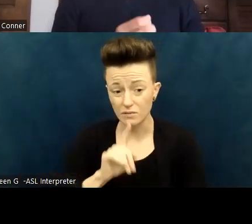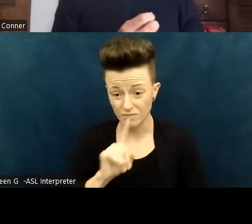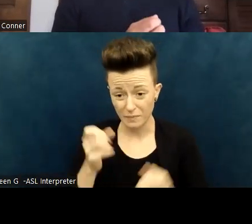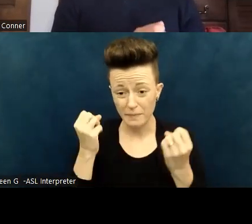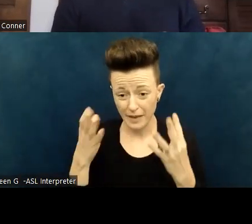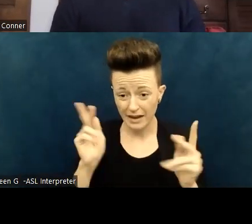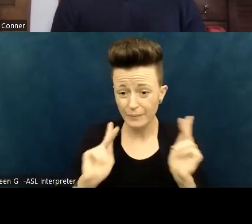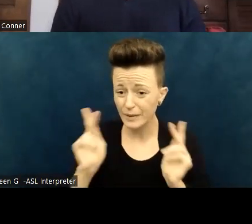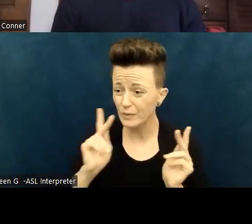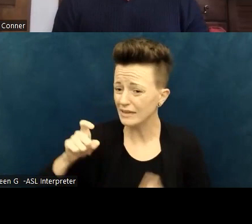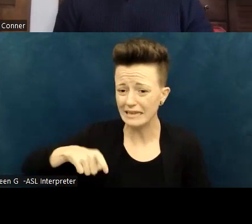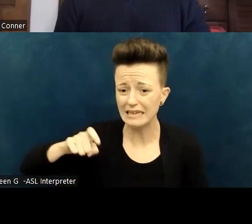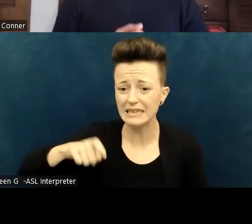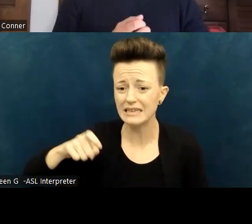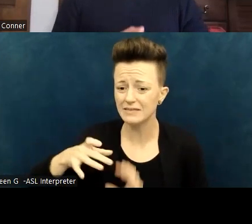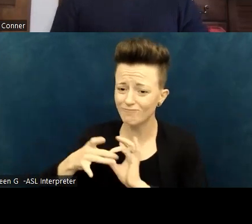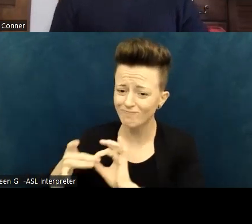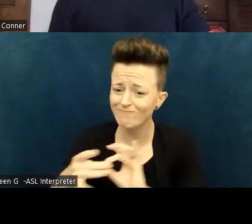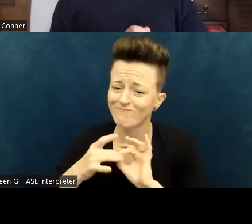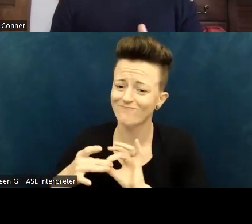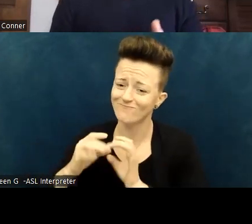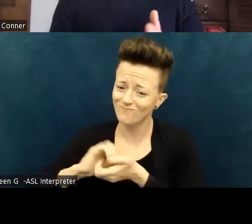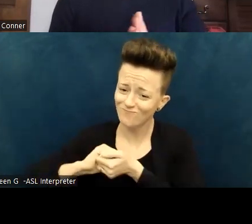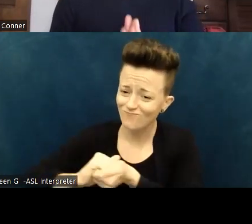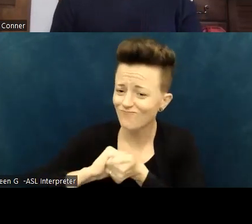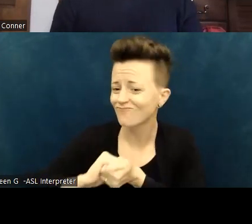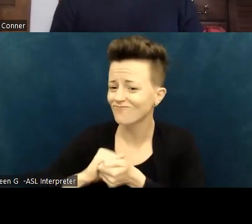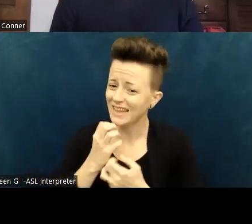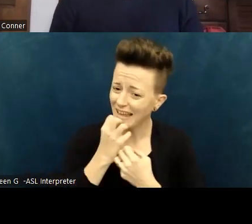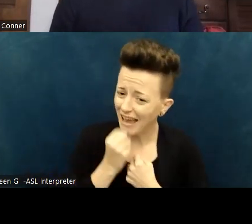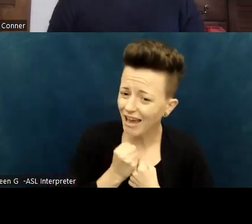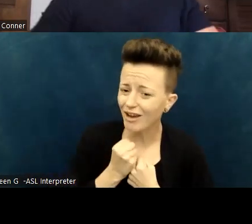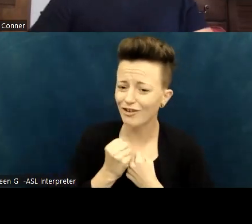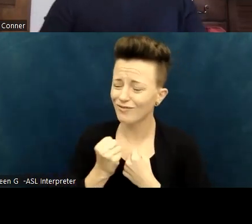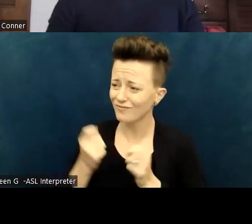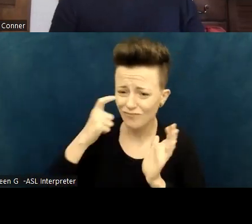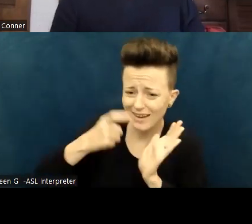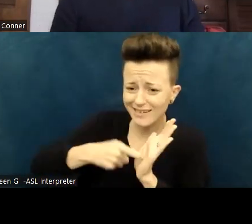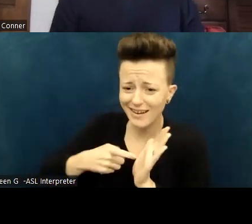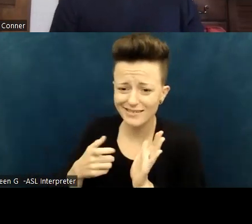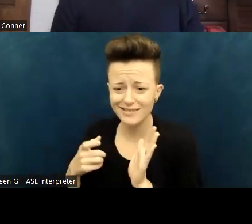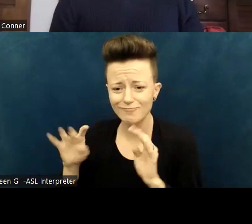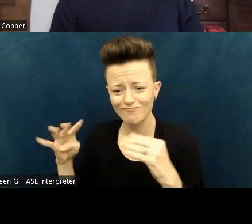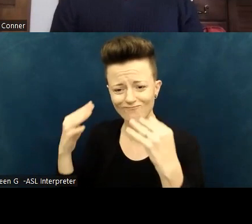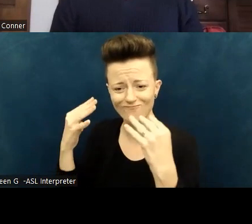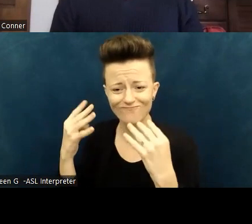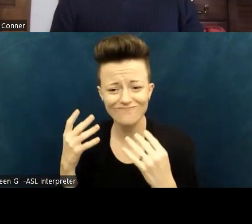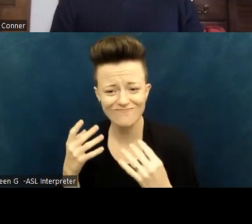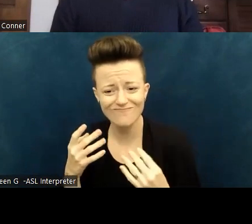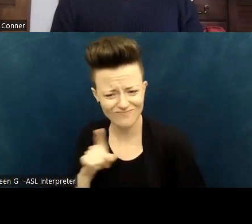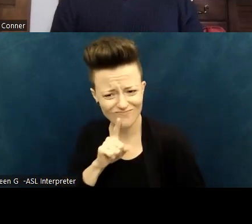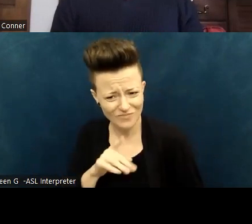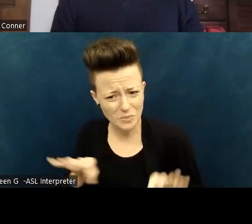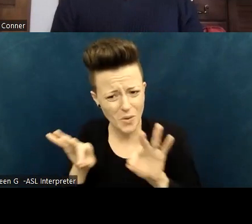the most in need of companionship, recognition, and care. These folks are often hidden in